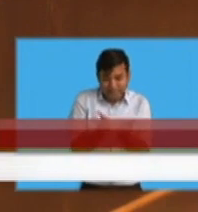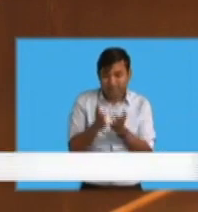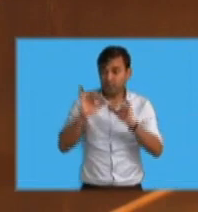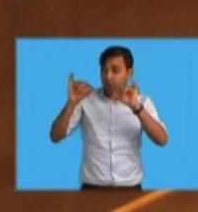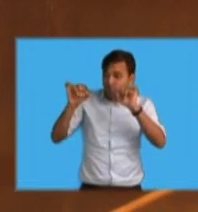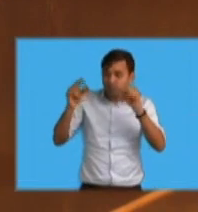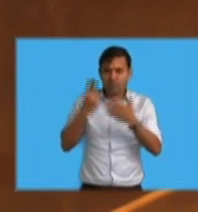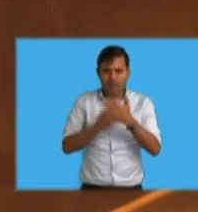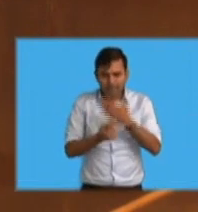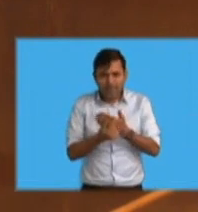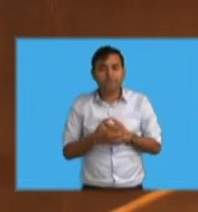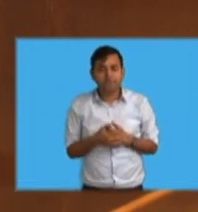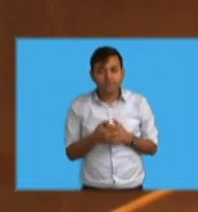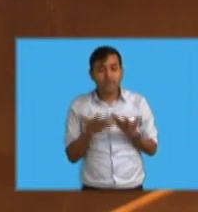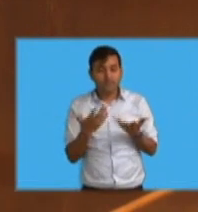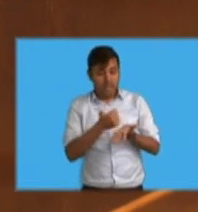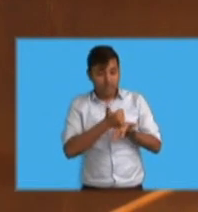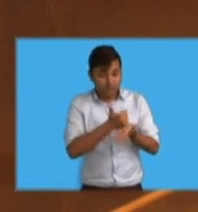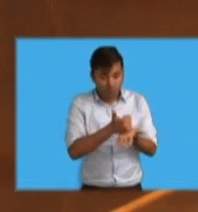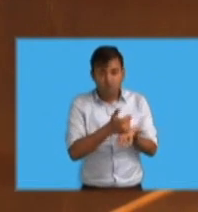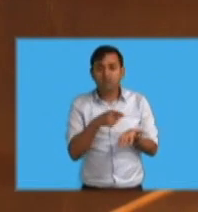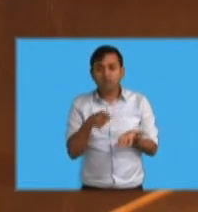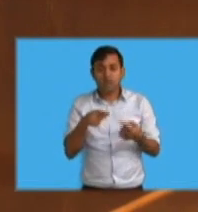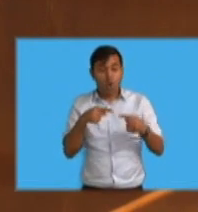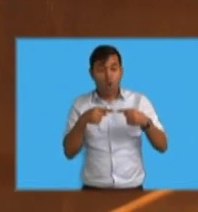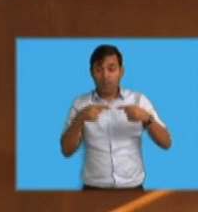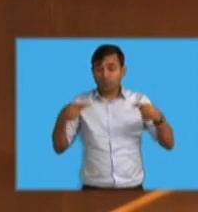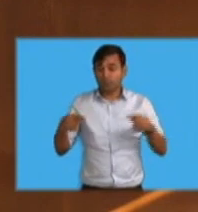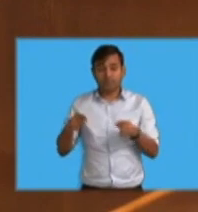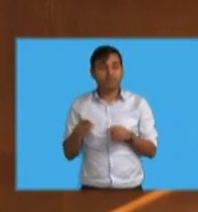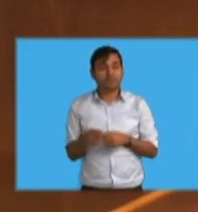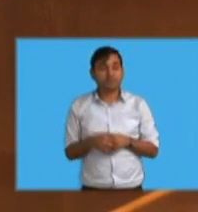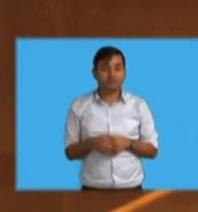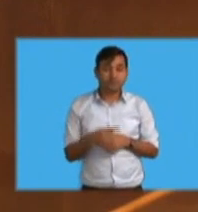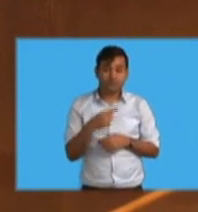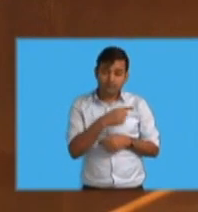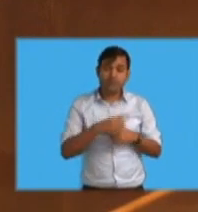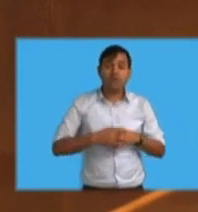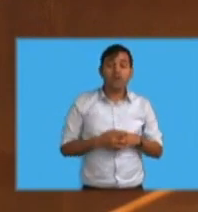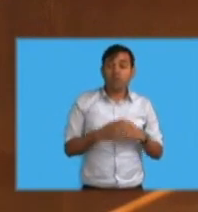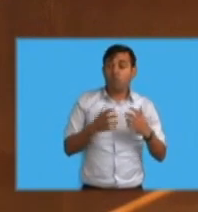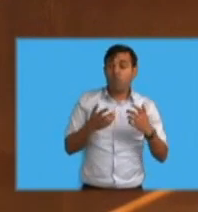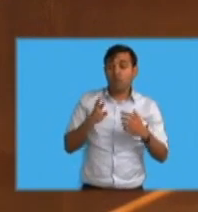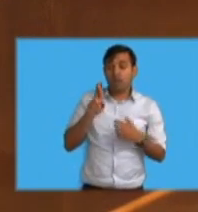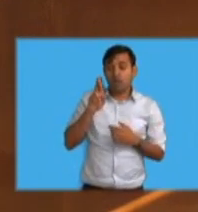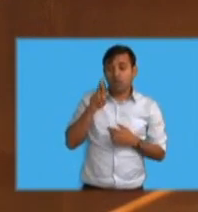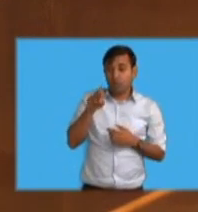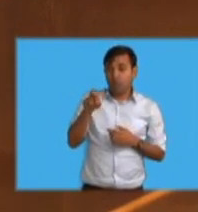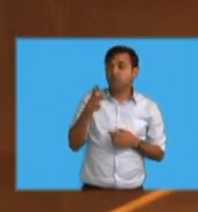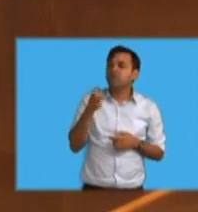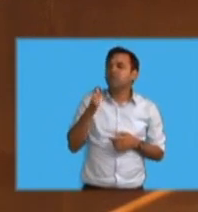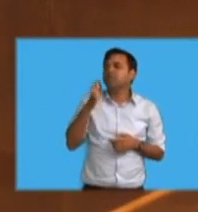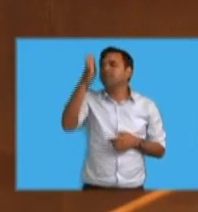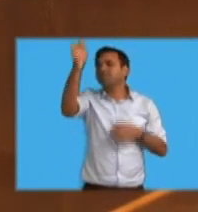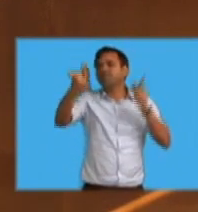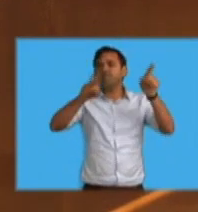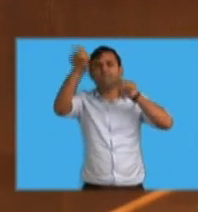it, then the state, as part of its duty of care to Daito should lease the Ngolingoli to the